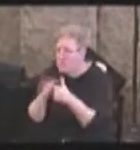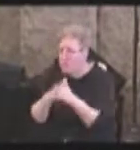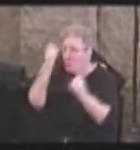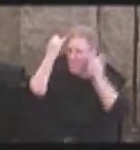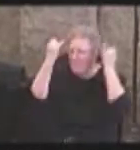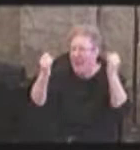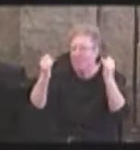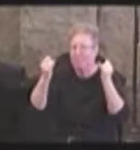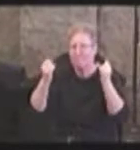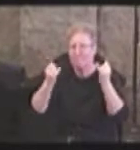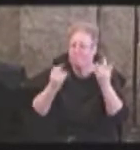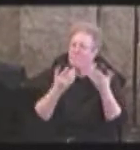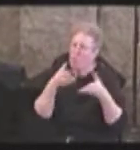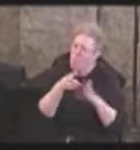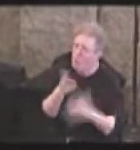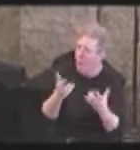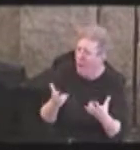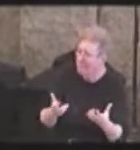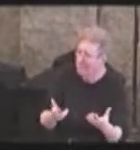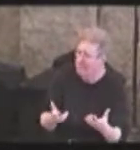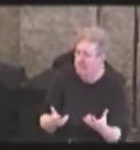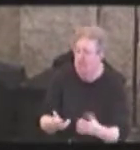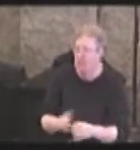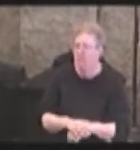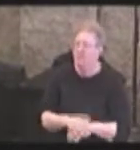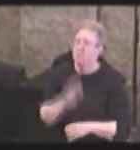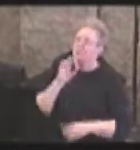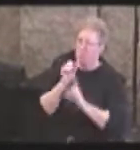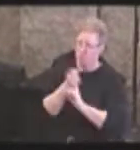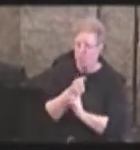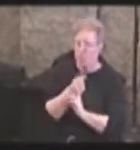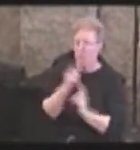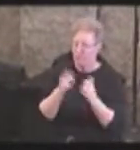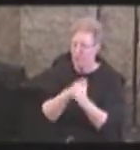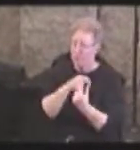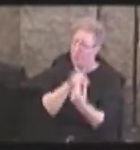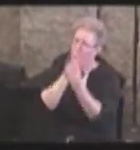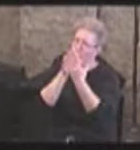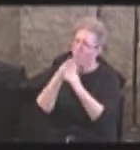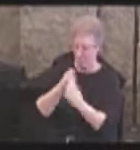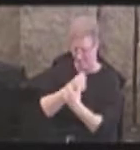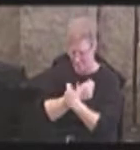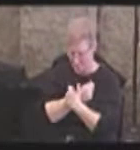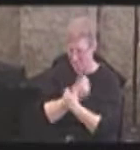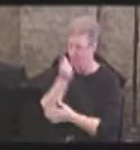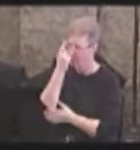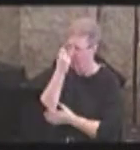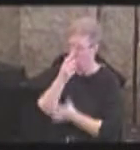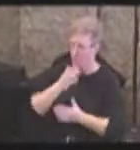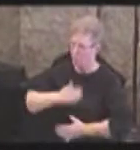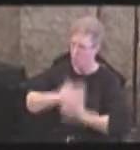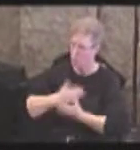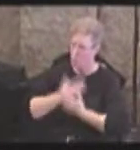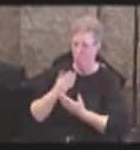go. Come at the situation from a point of love, of understanding, of joy, and bring that to the interactions,